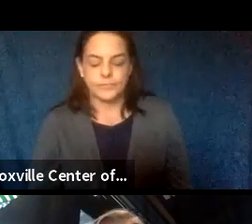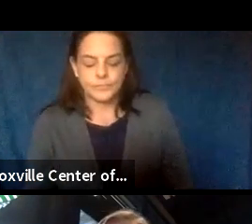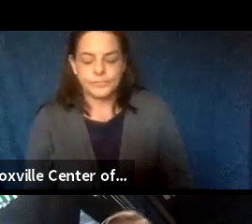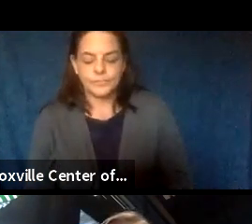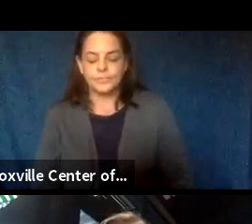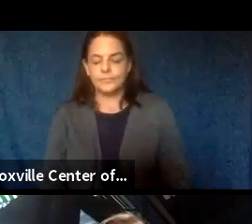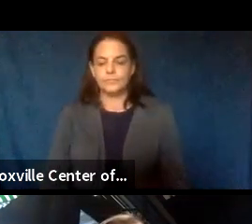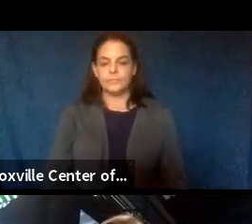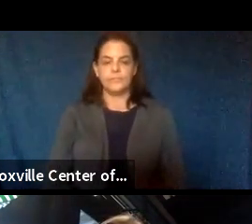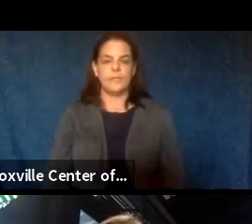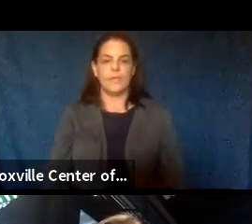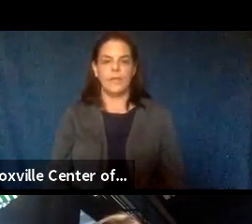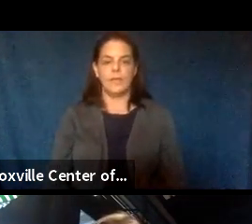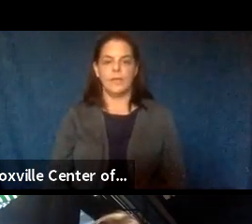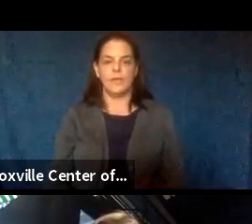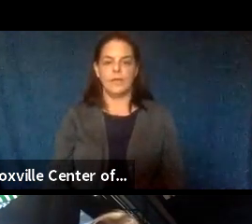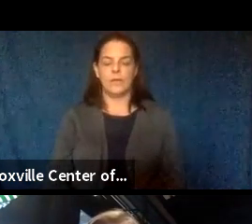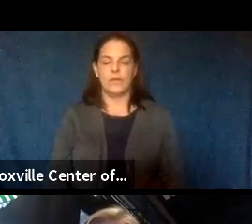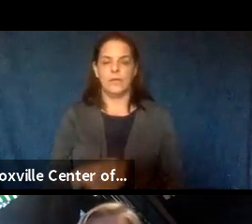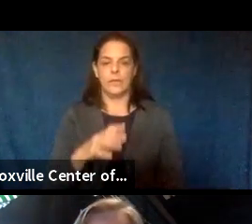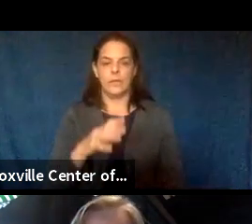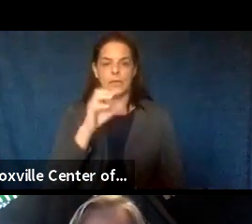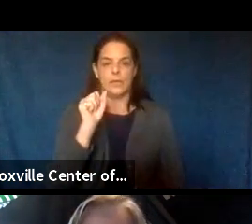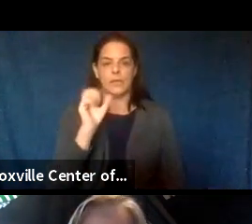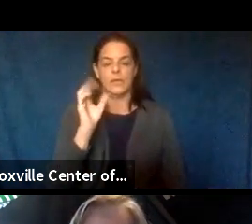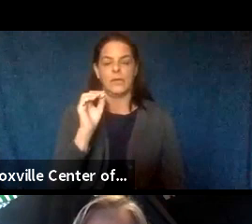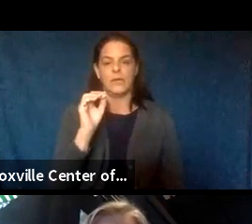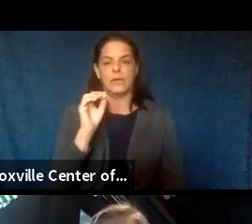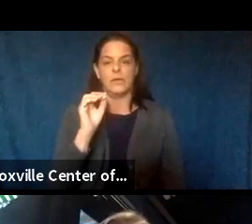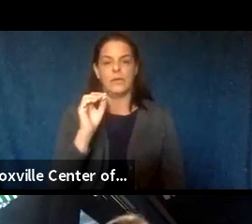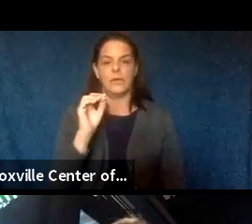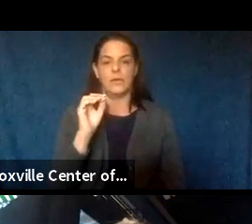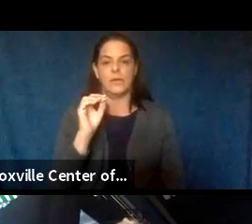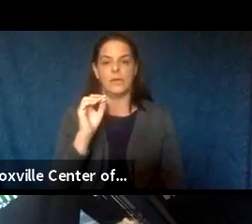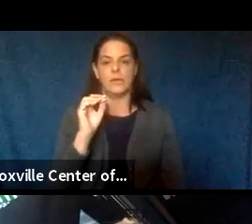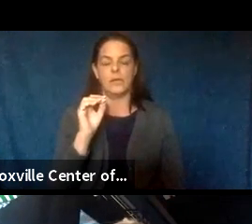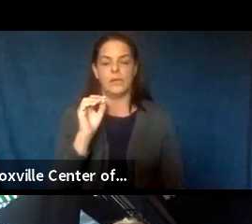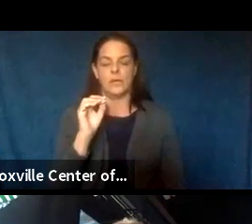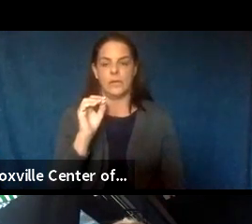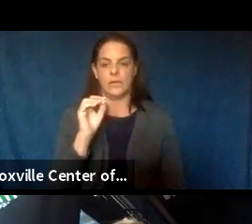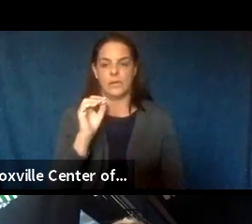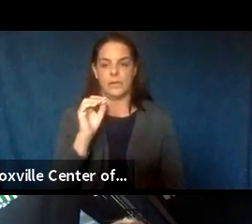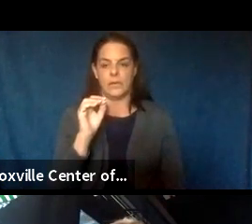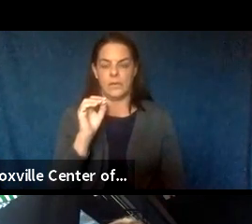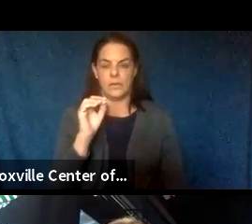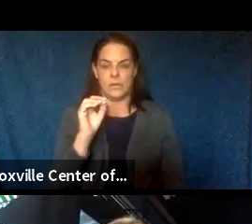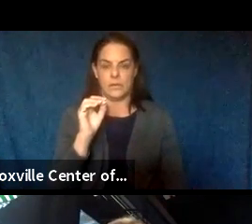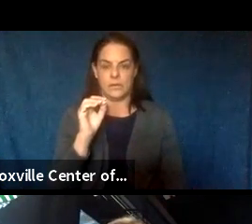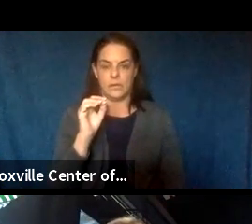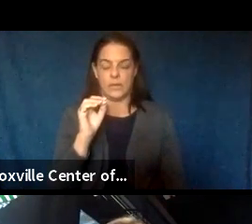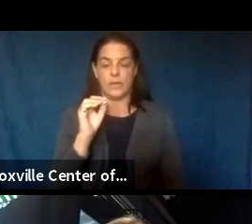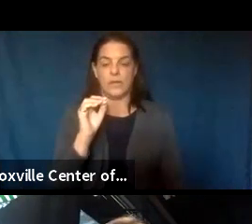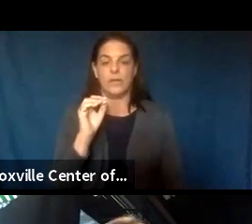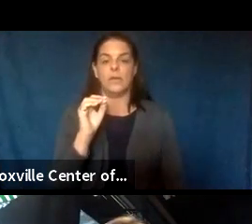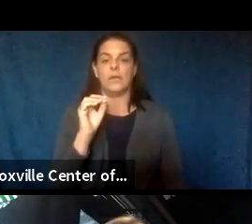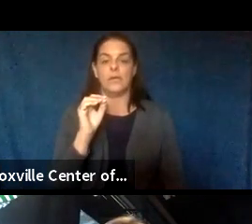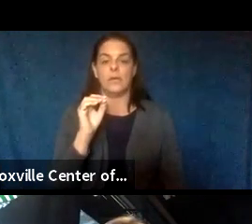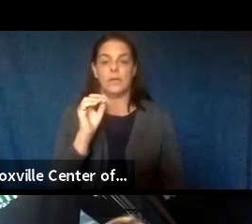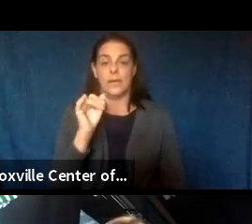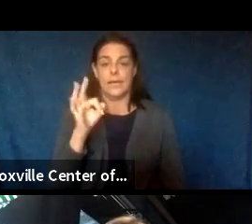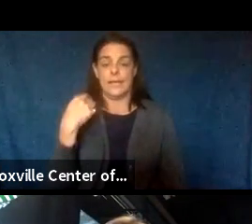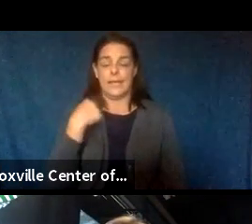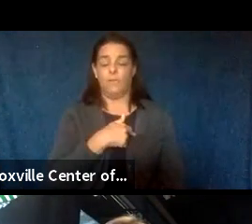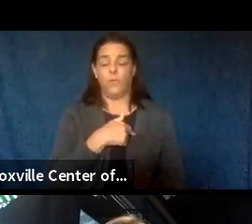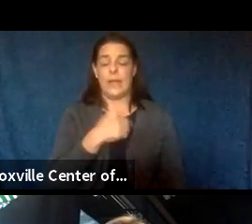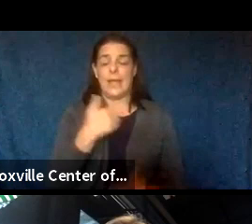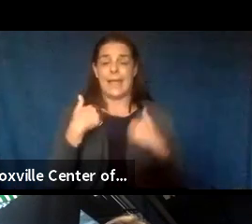So I think, Dr. Sousa, if we have a general discussion on 04, which we have passed, that